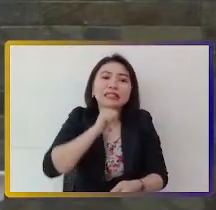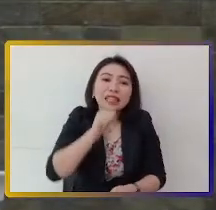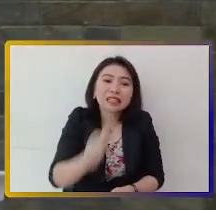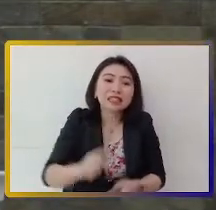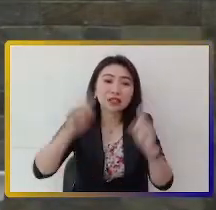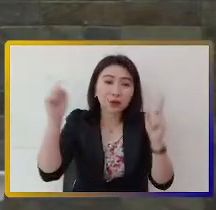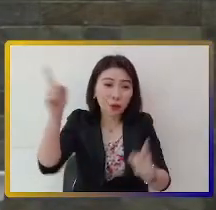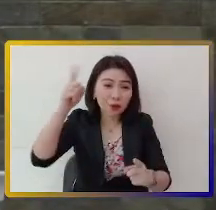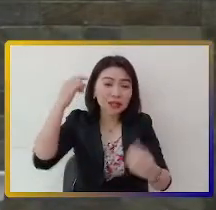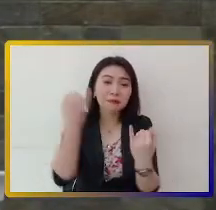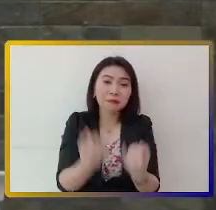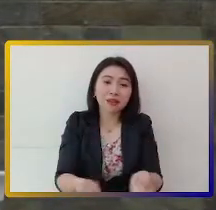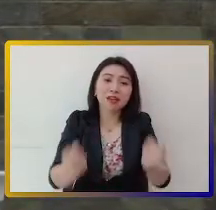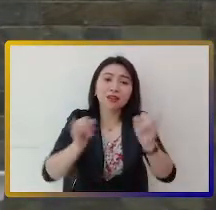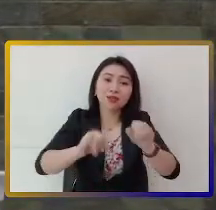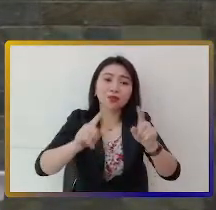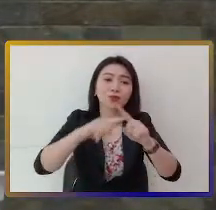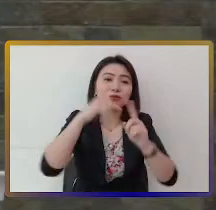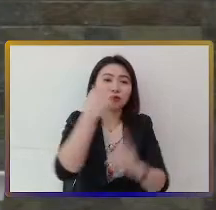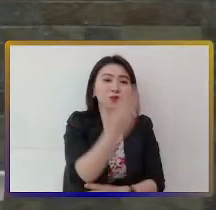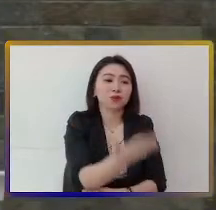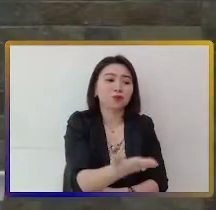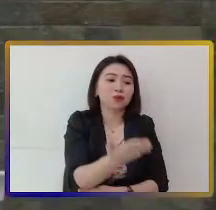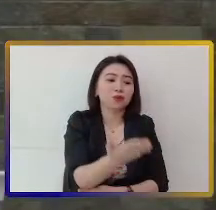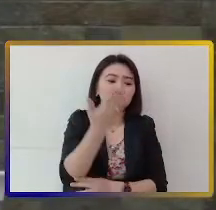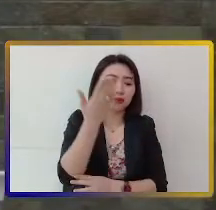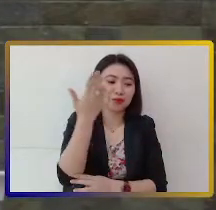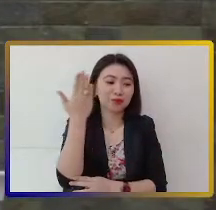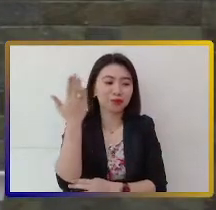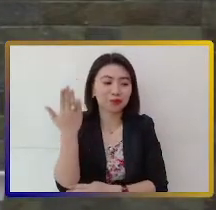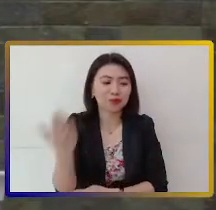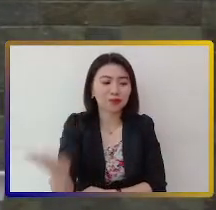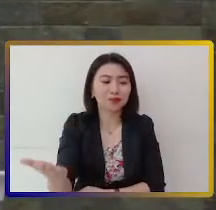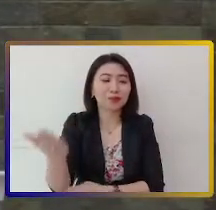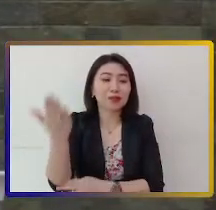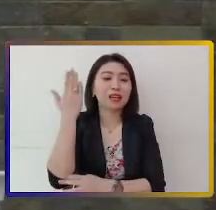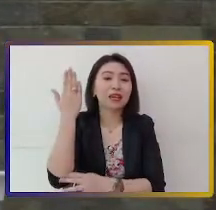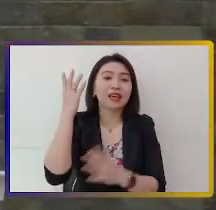it doesn't only matters to you.